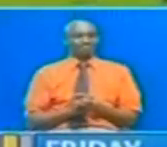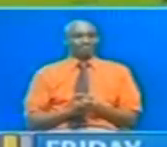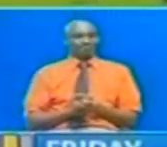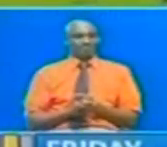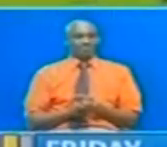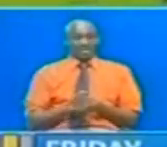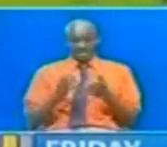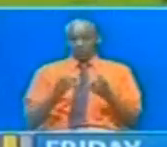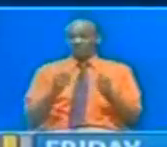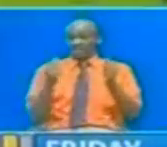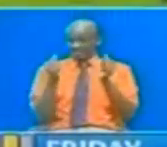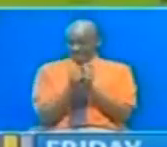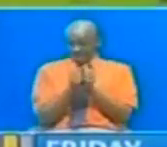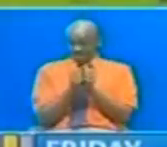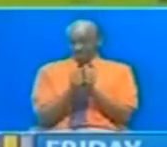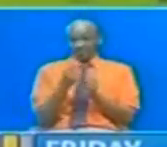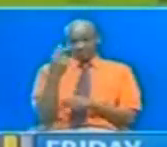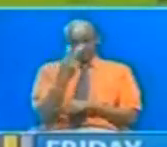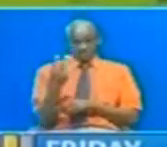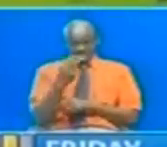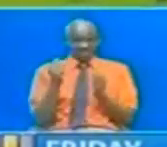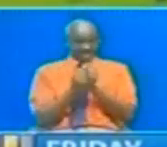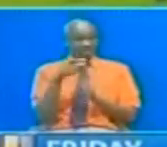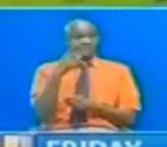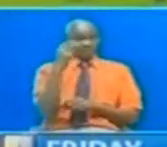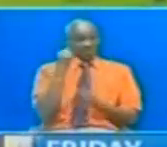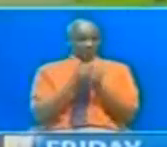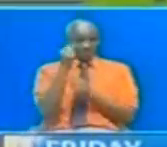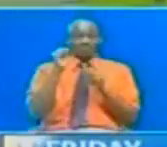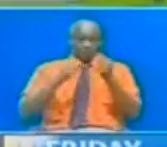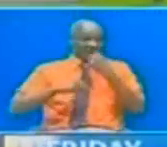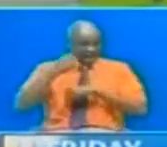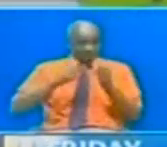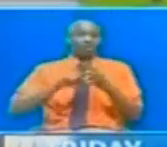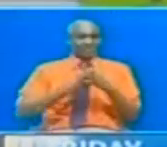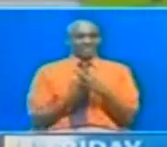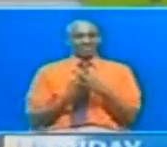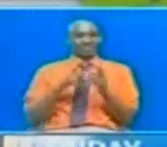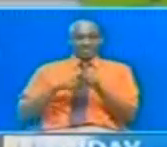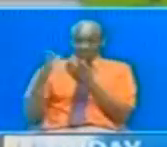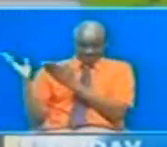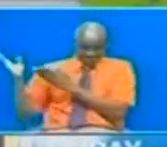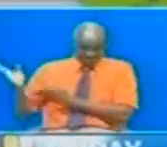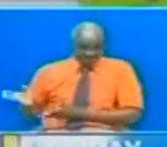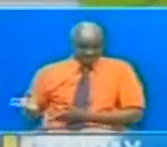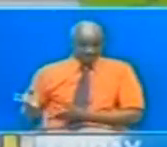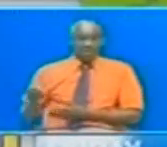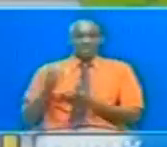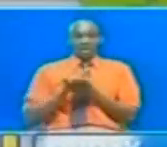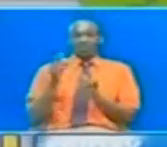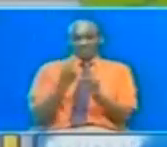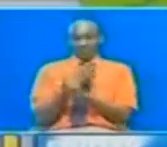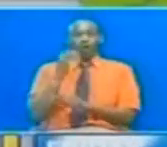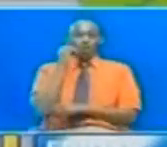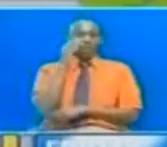Saturday 10th January 2015 is expected to be an action time when the league resumes. Lunchbox Queens will host